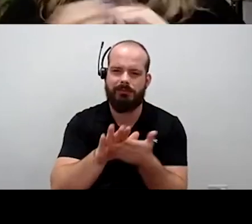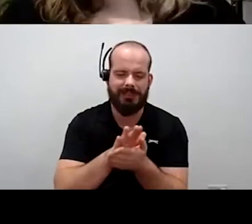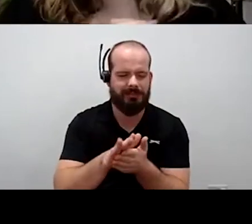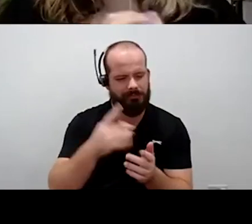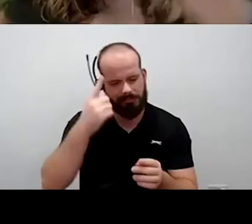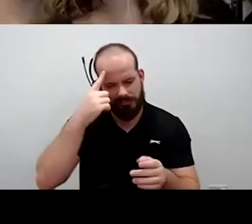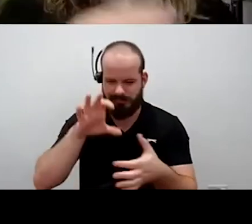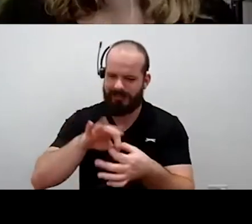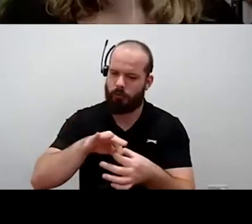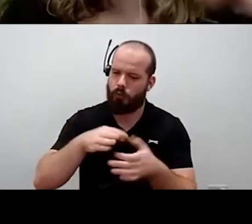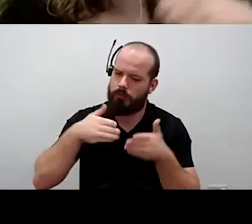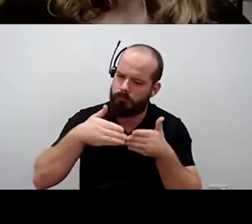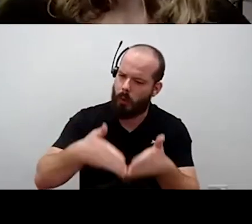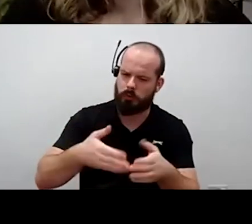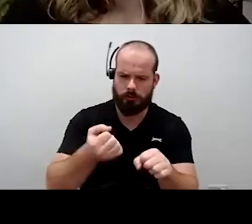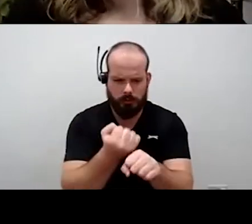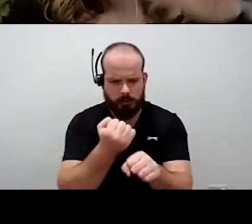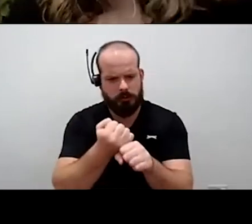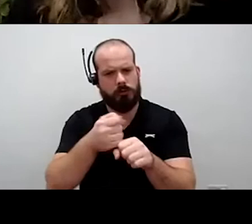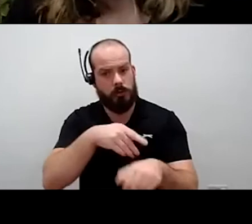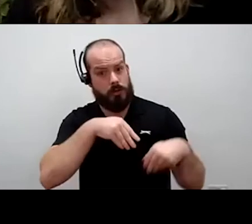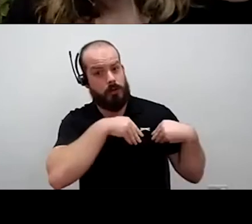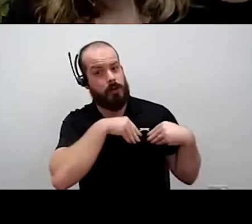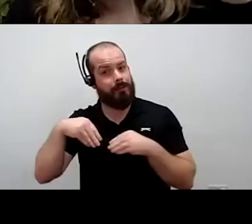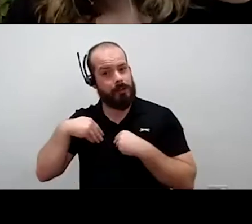basically, and then they could go and work in the British Navy. And the